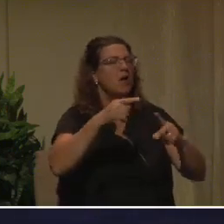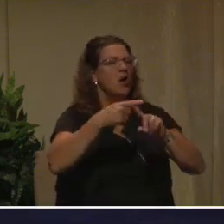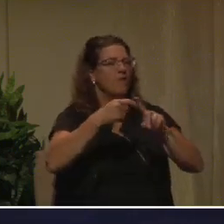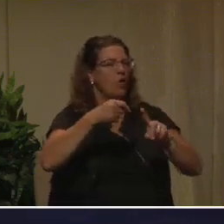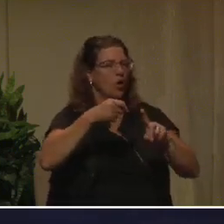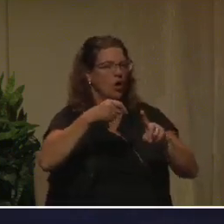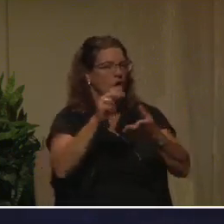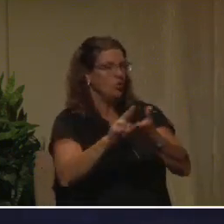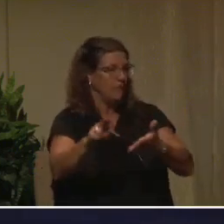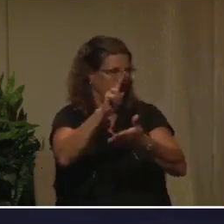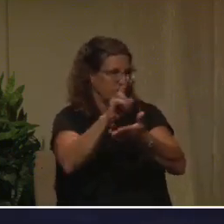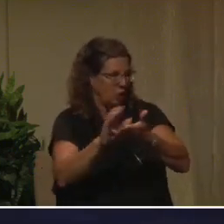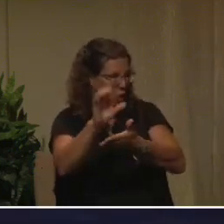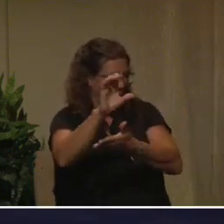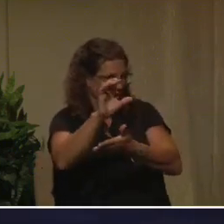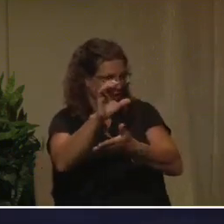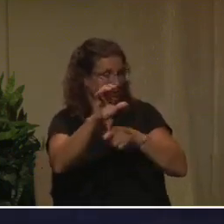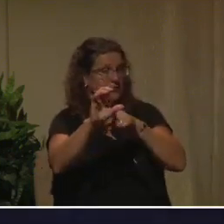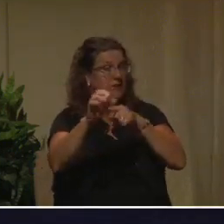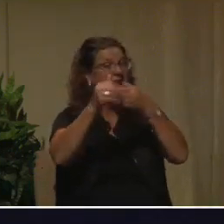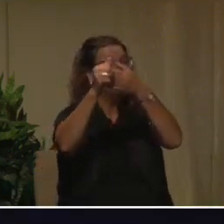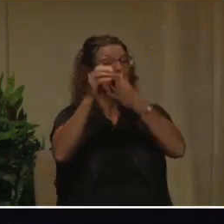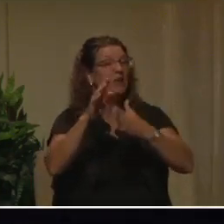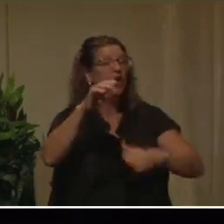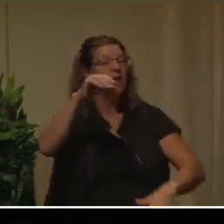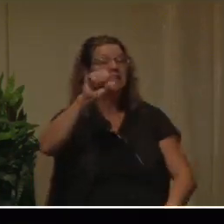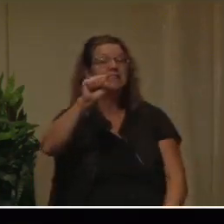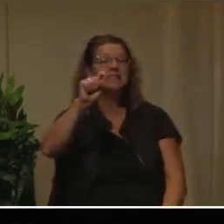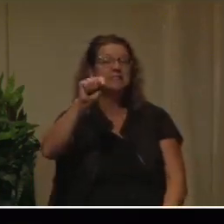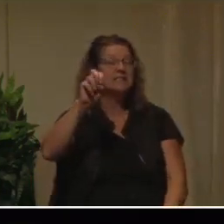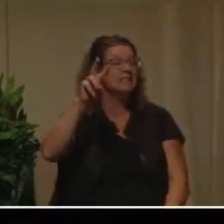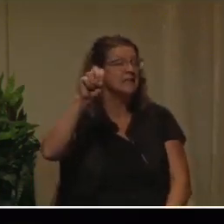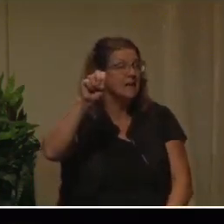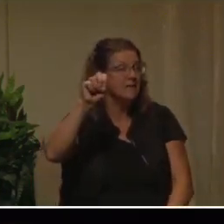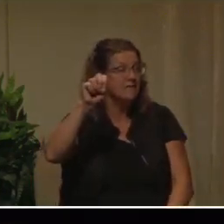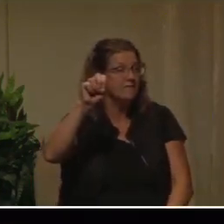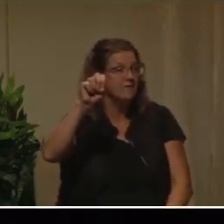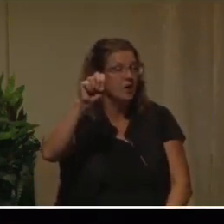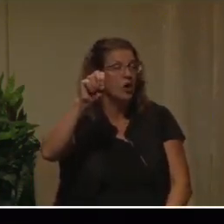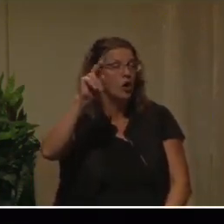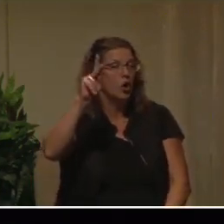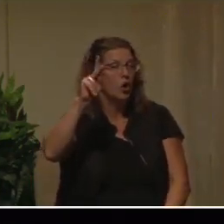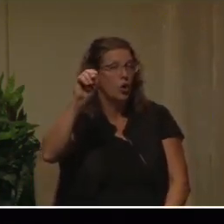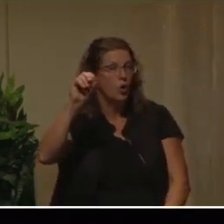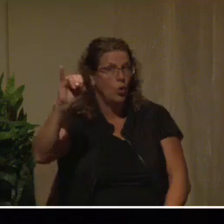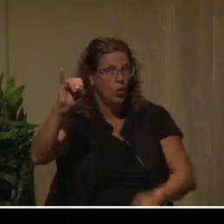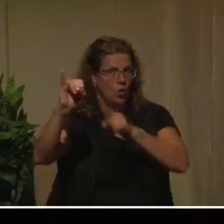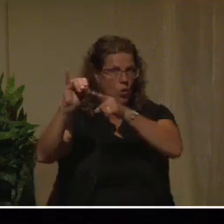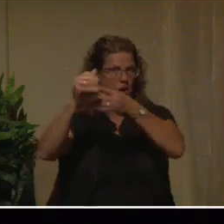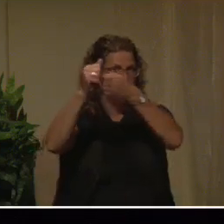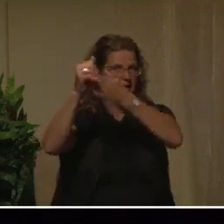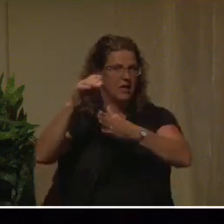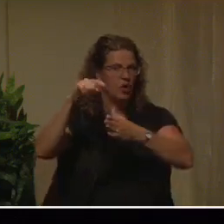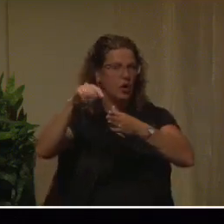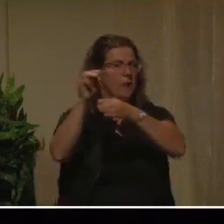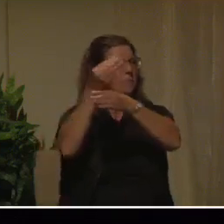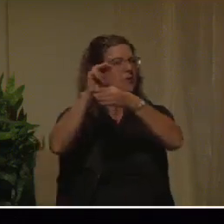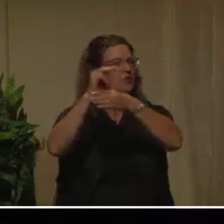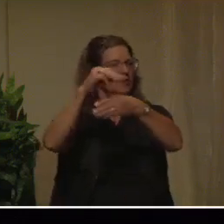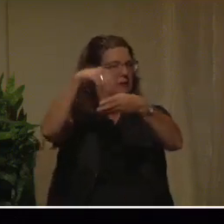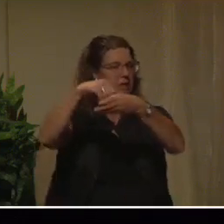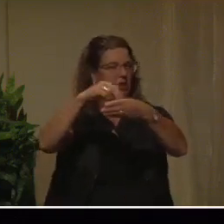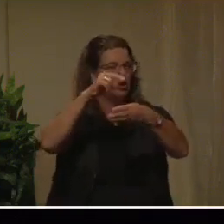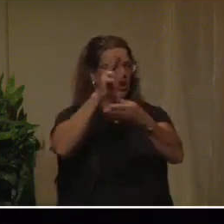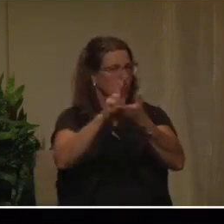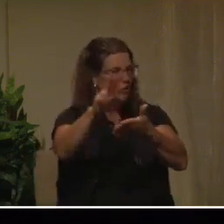by Steve Coy. God is really working and using it to touch the lives of people in colleges